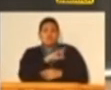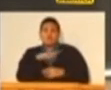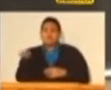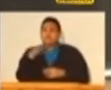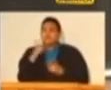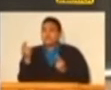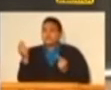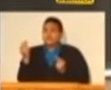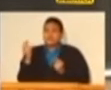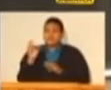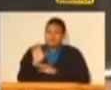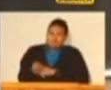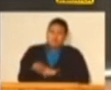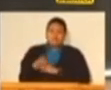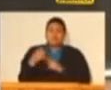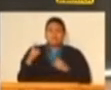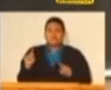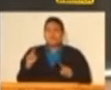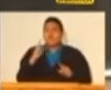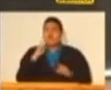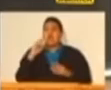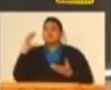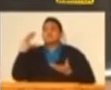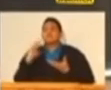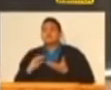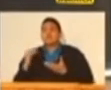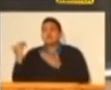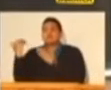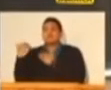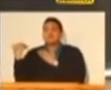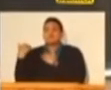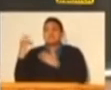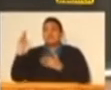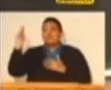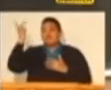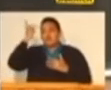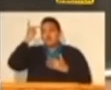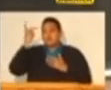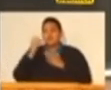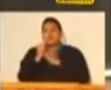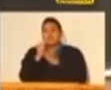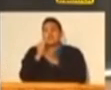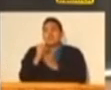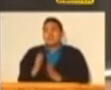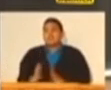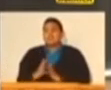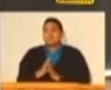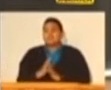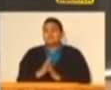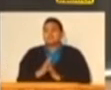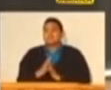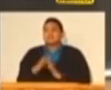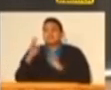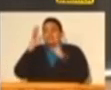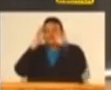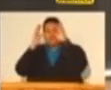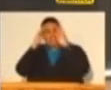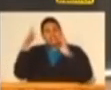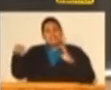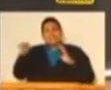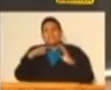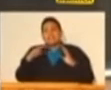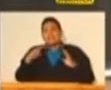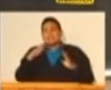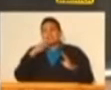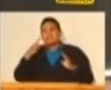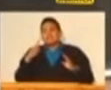excesses and minimize the responsibility of the political leadership that created this mother